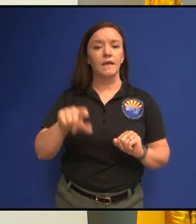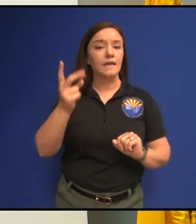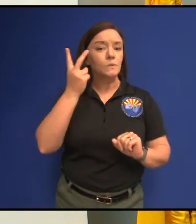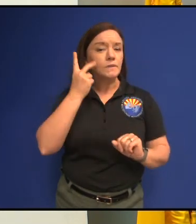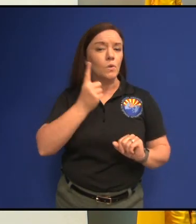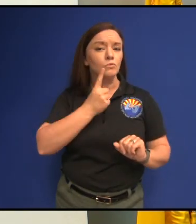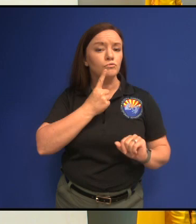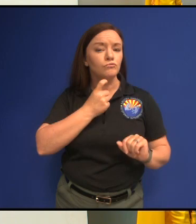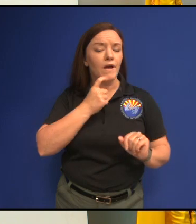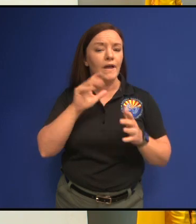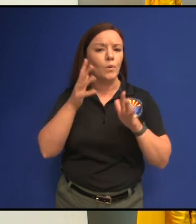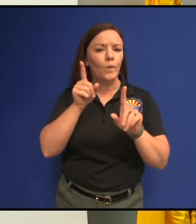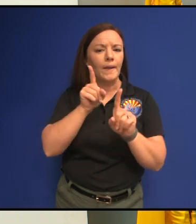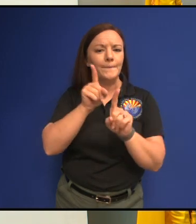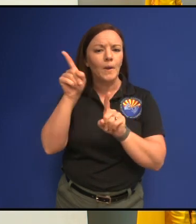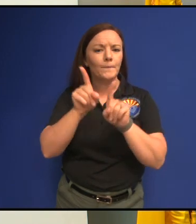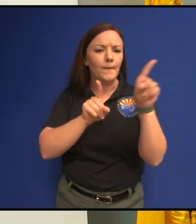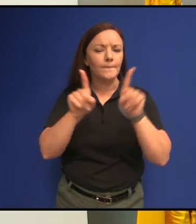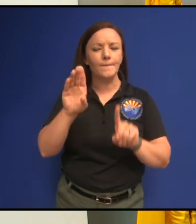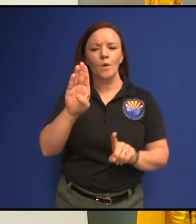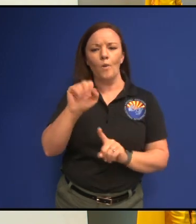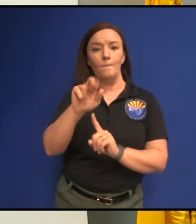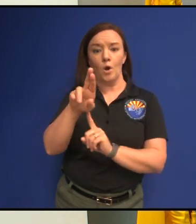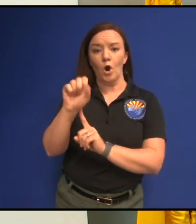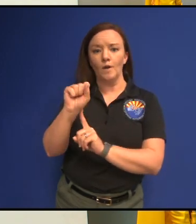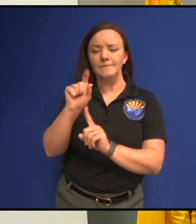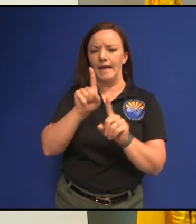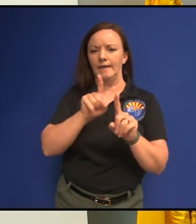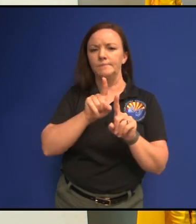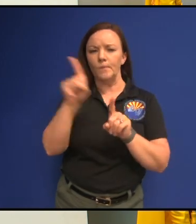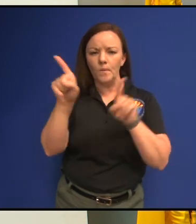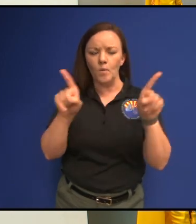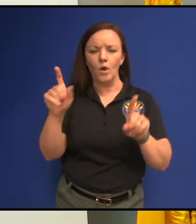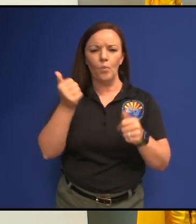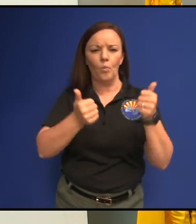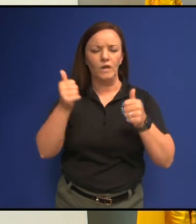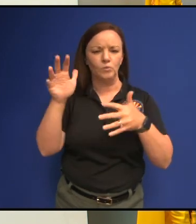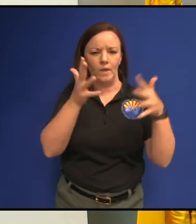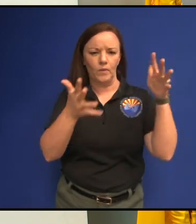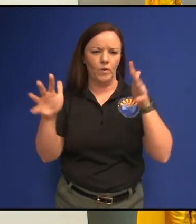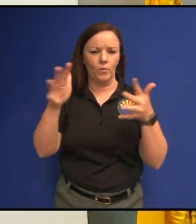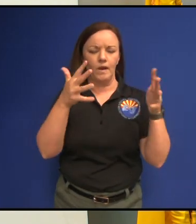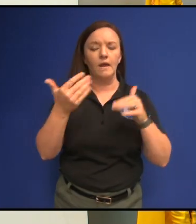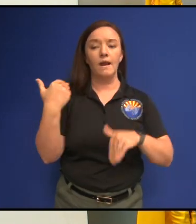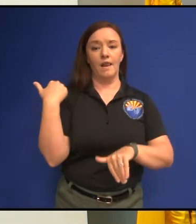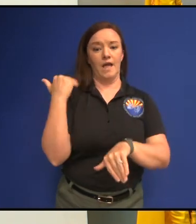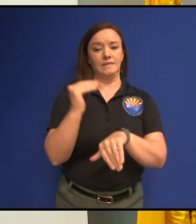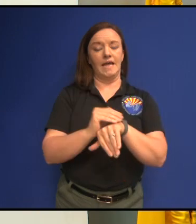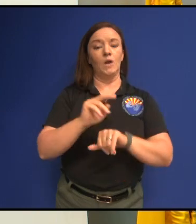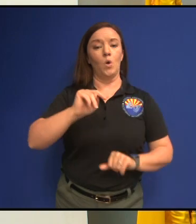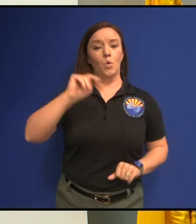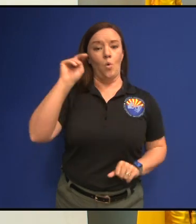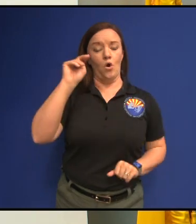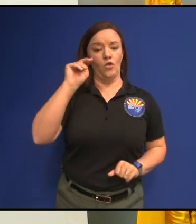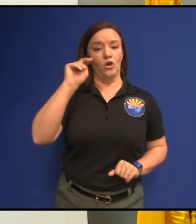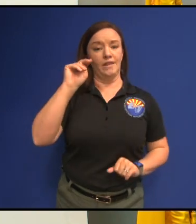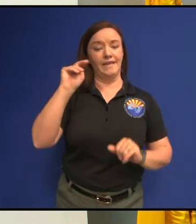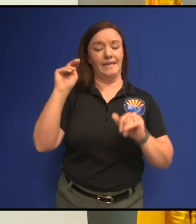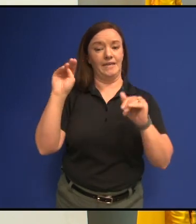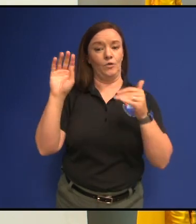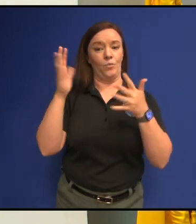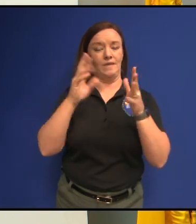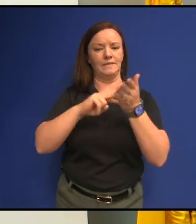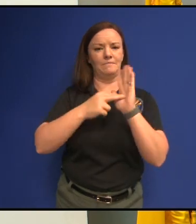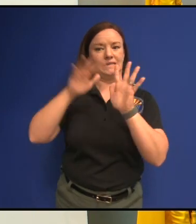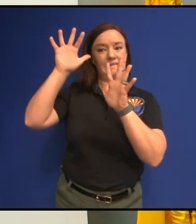wind barbs here, but last night we had northerly winds kick in over the fire over northern New Mexico, and we